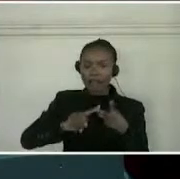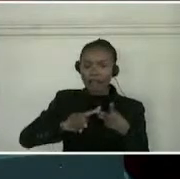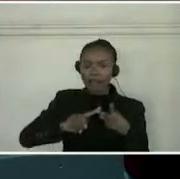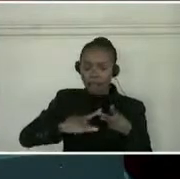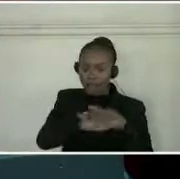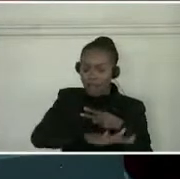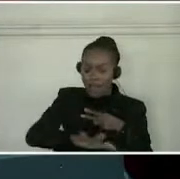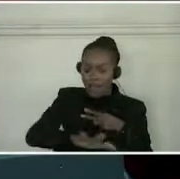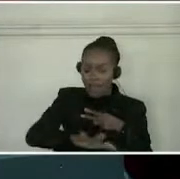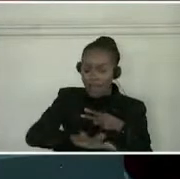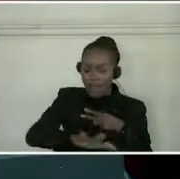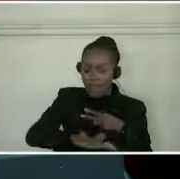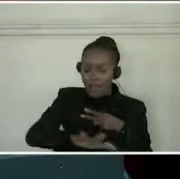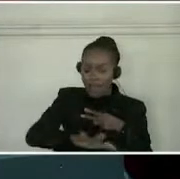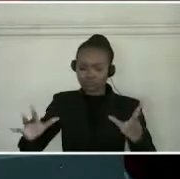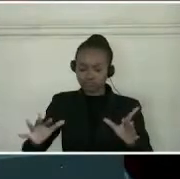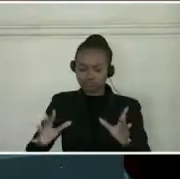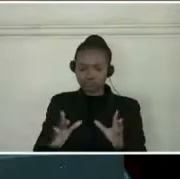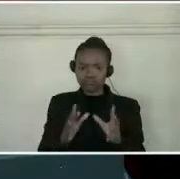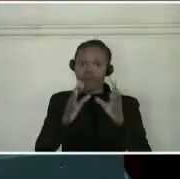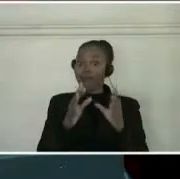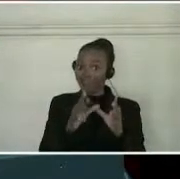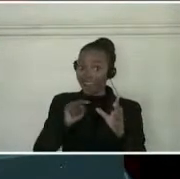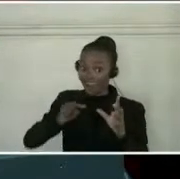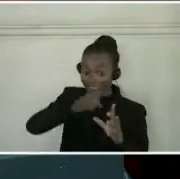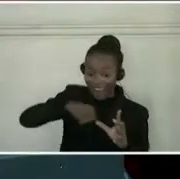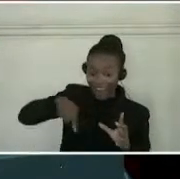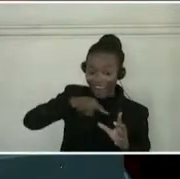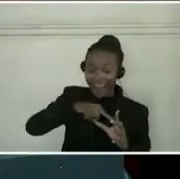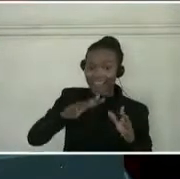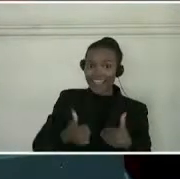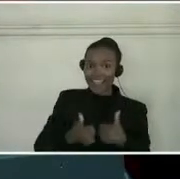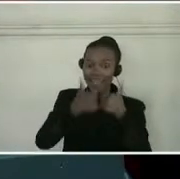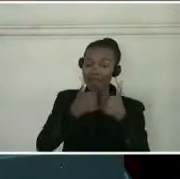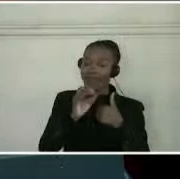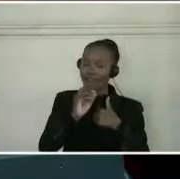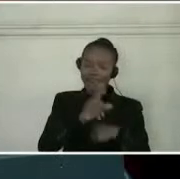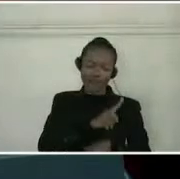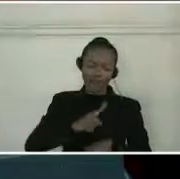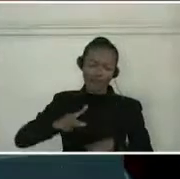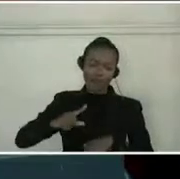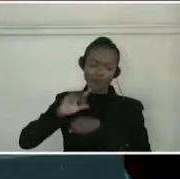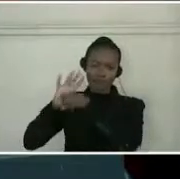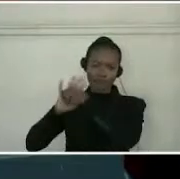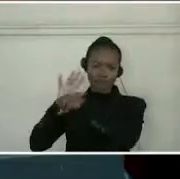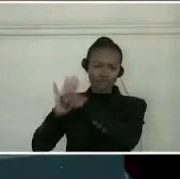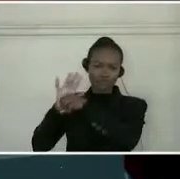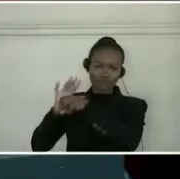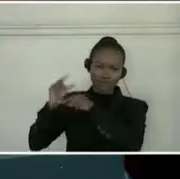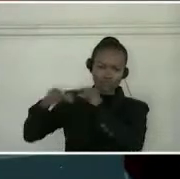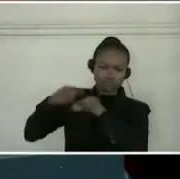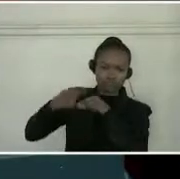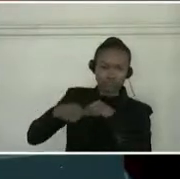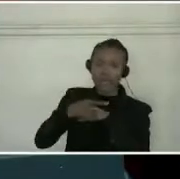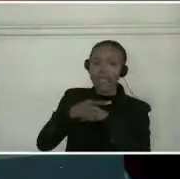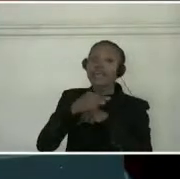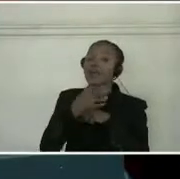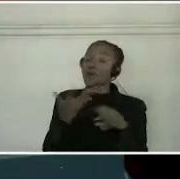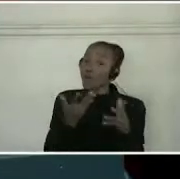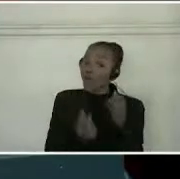games have a long history in underprivileged rural and township communities this program